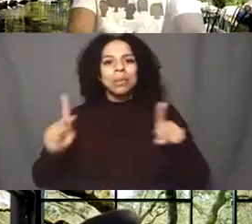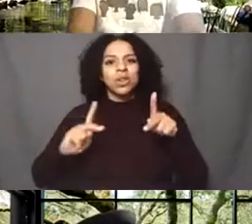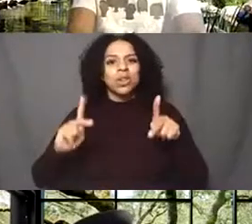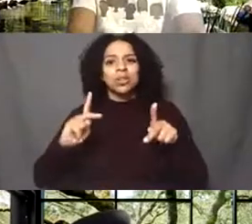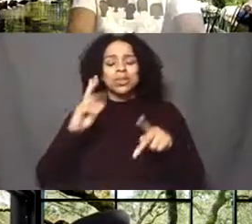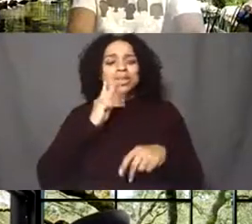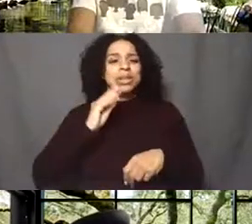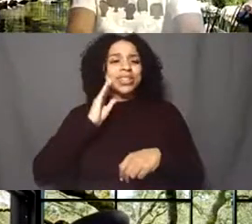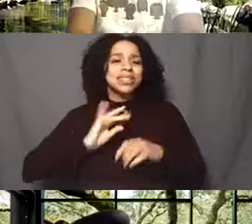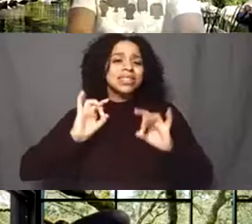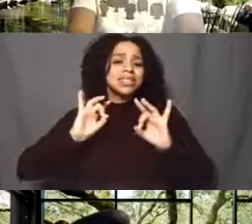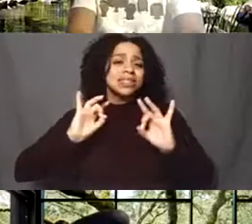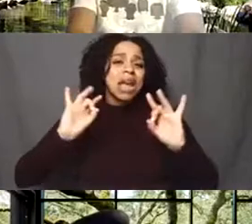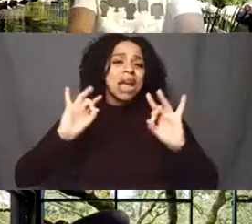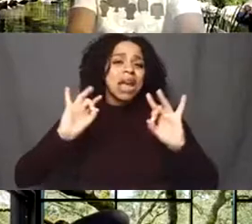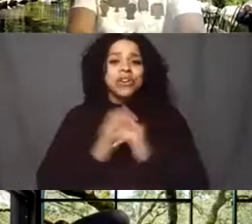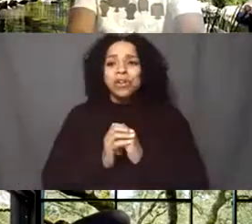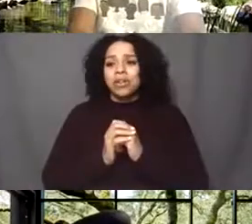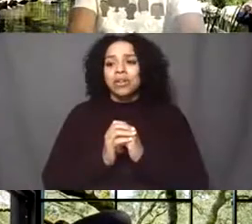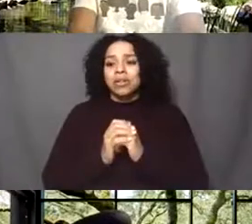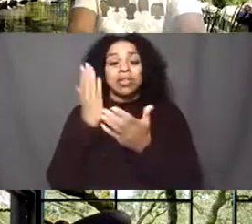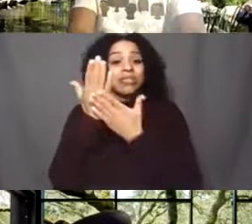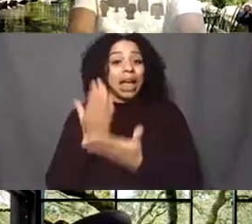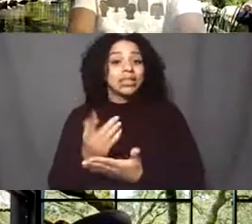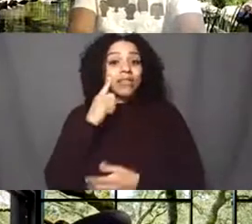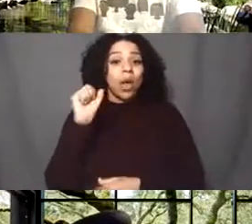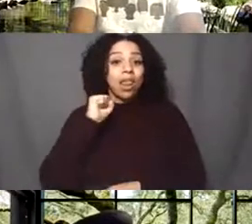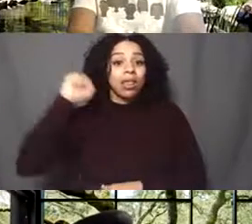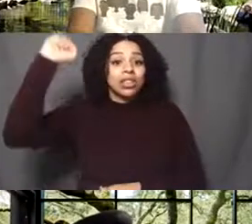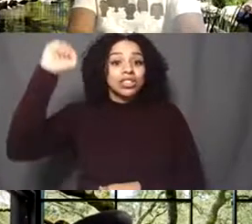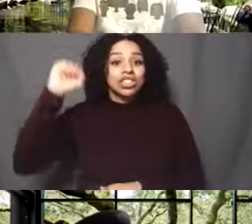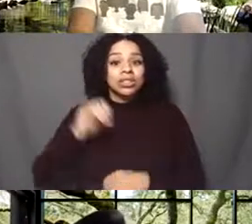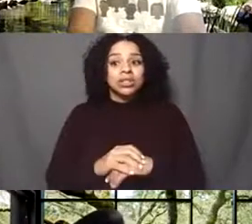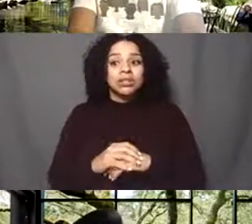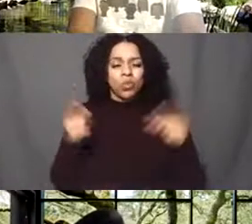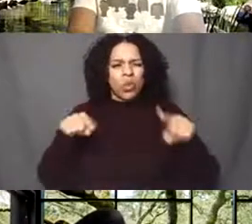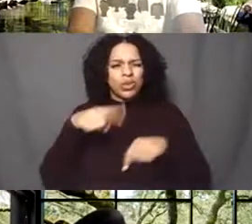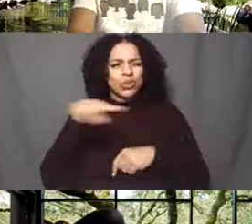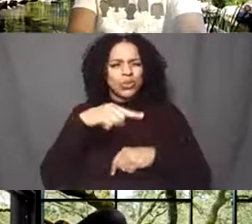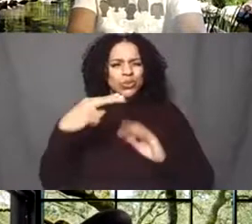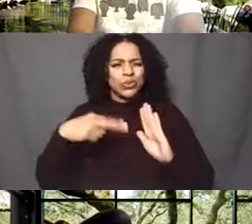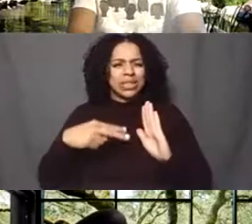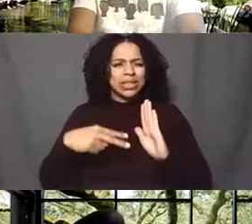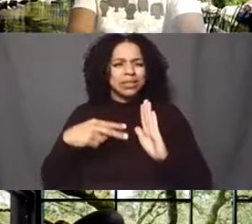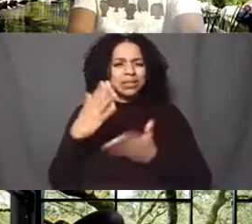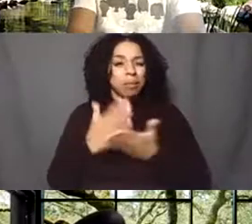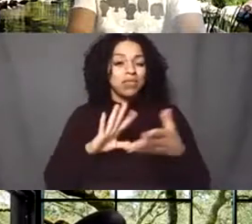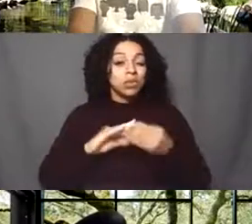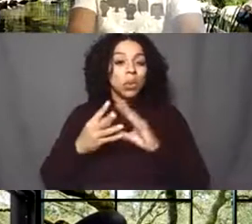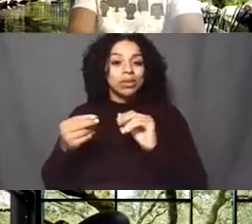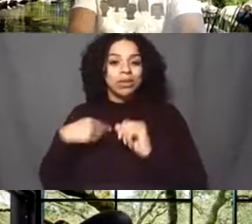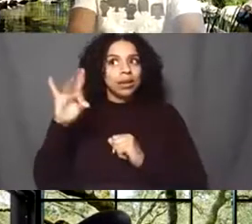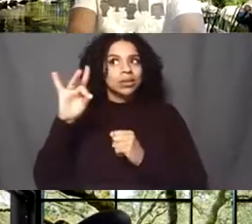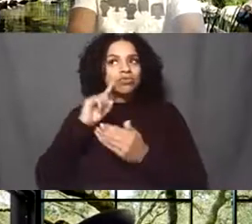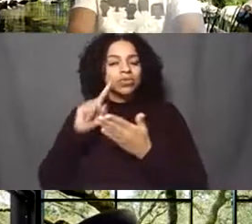The facts of lynching, when you read some of the accounts, and I've done quite a bit of research in lynching for some of the work that I'm